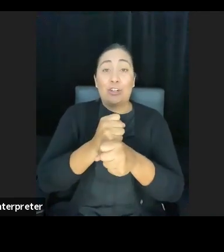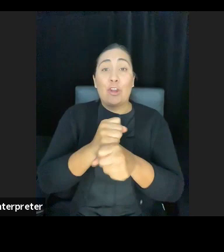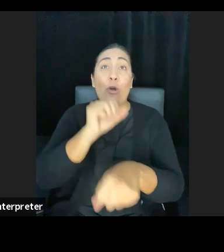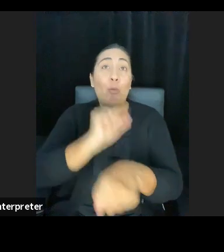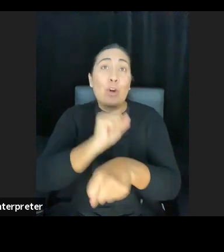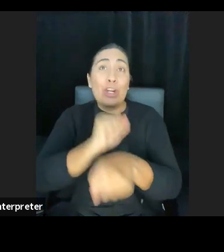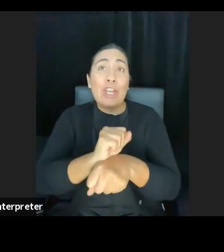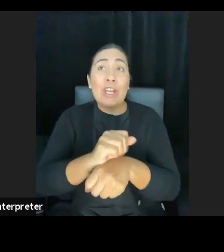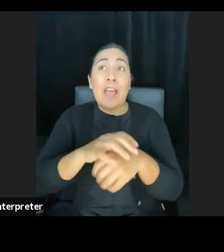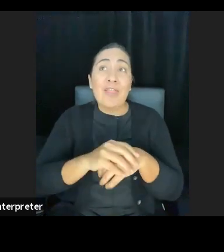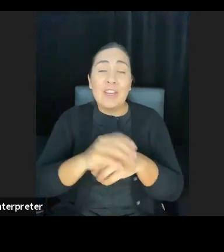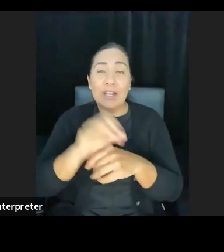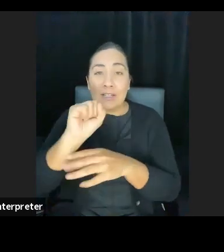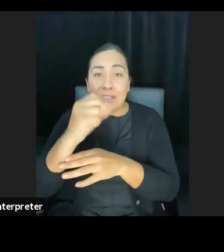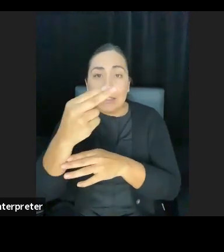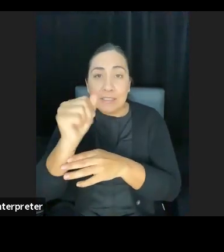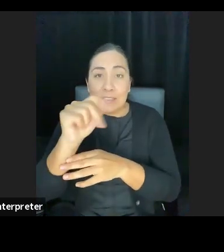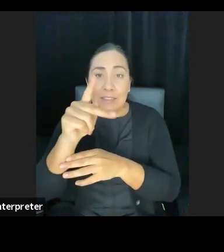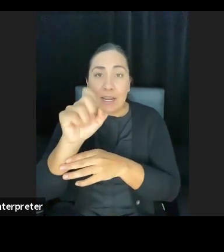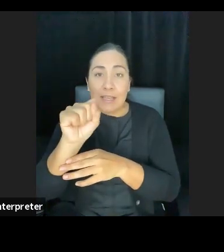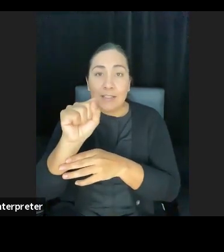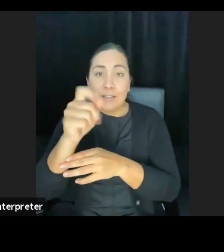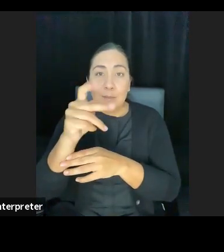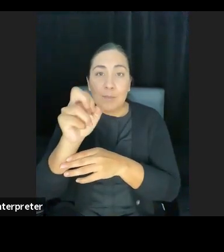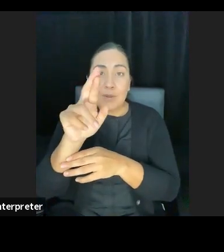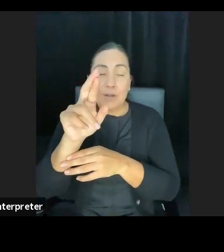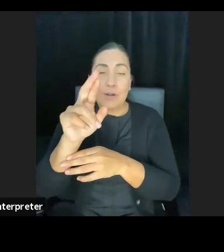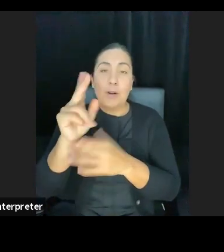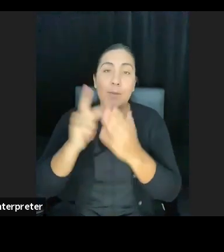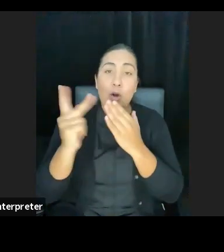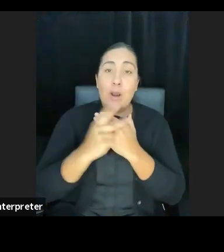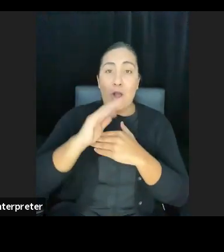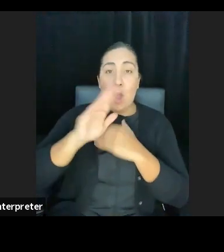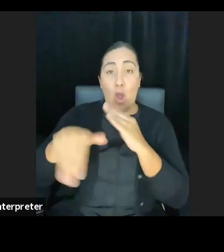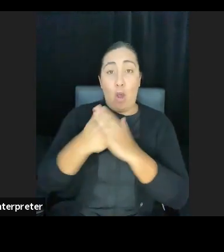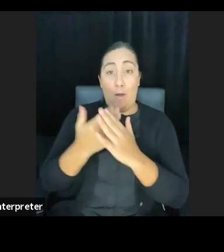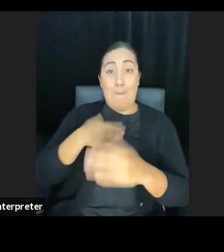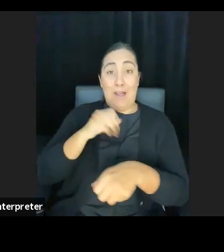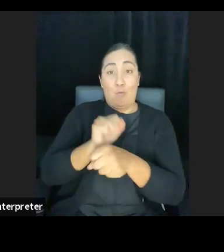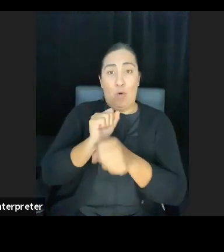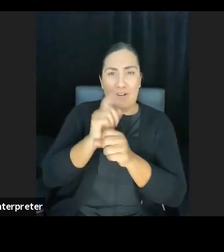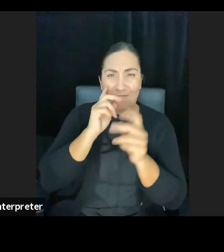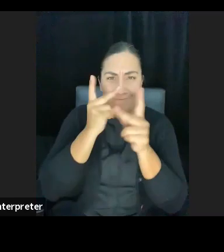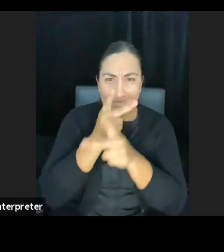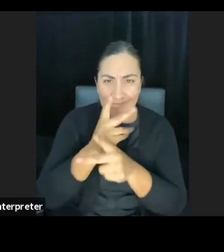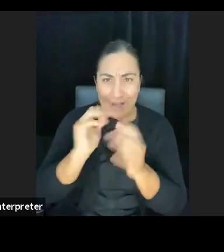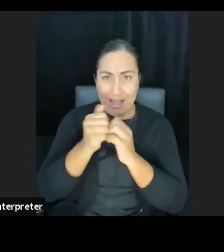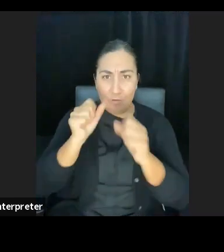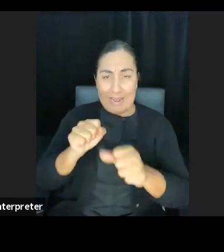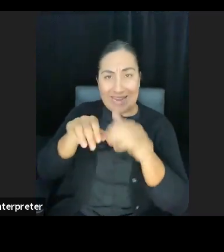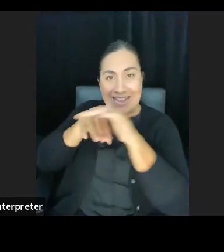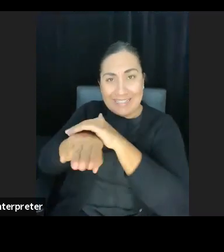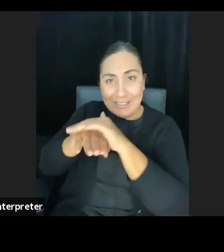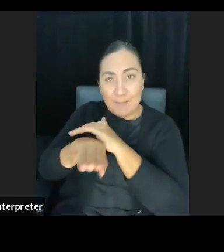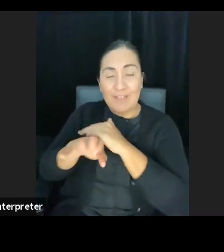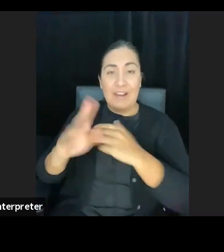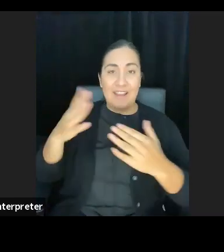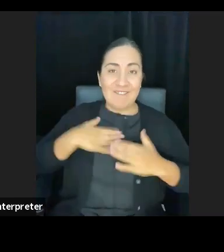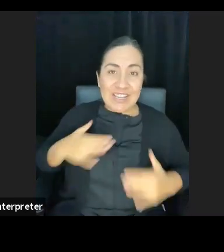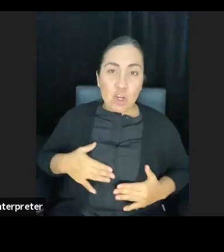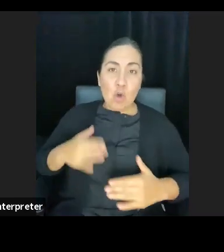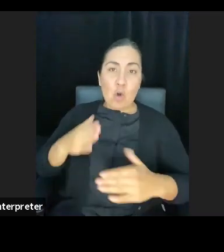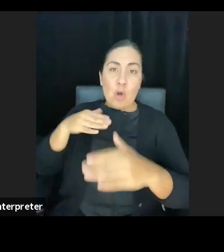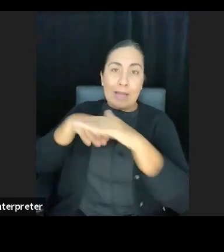my programming was centered on accessibility, physical accessibility, accessibility for all populations,